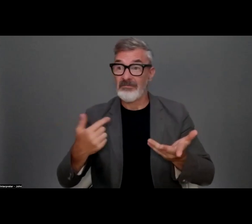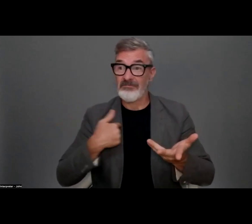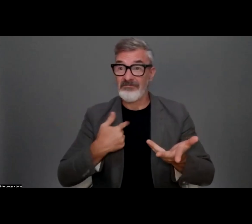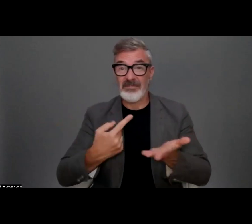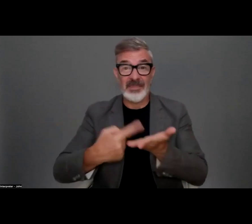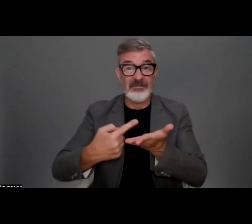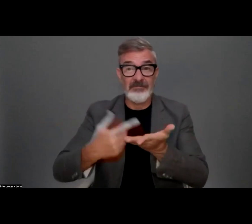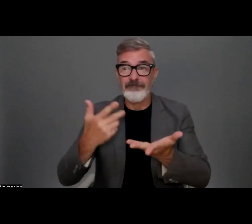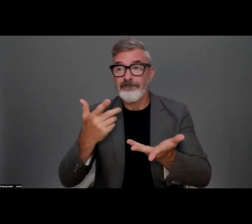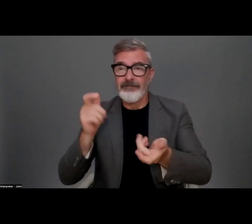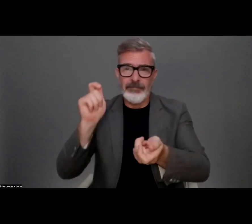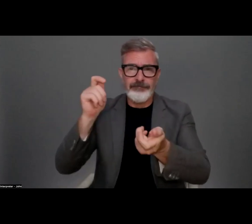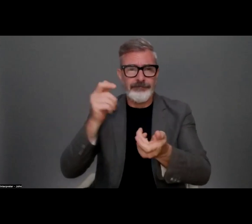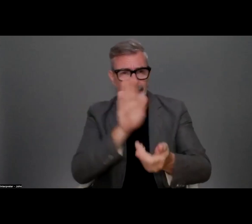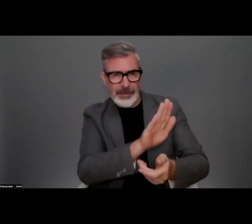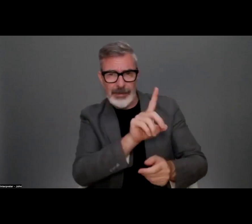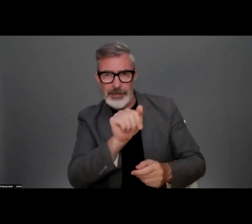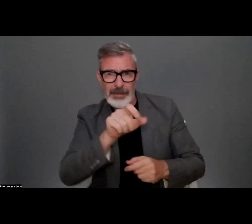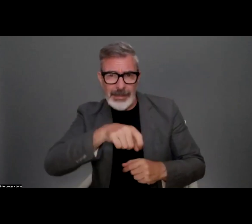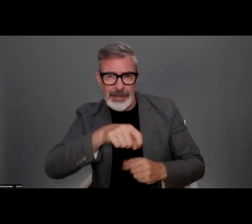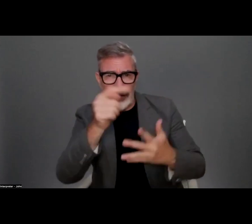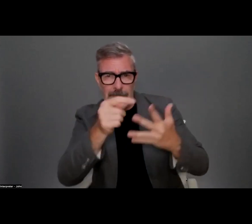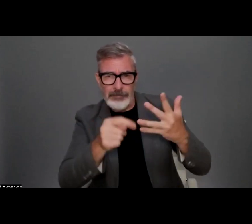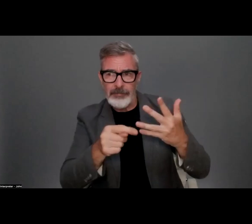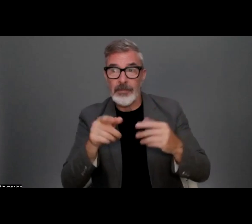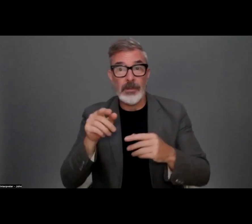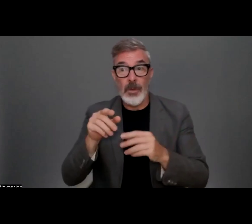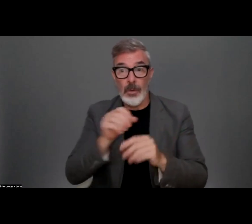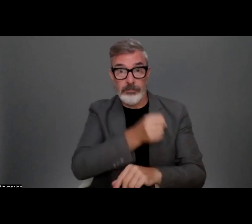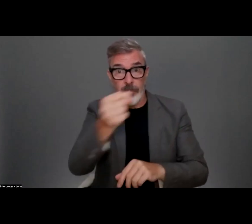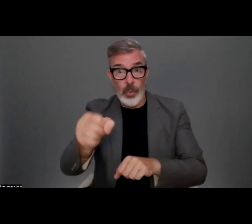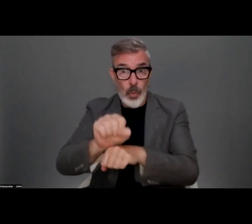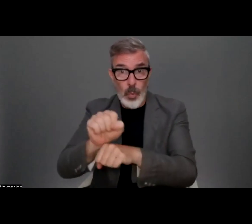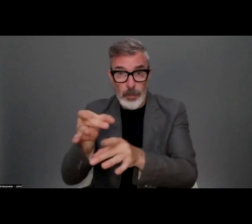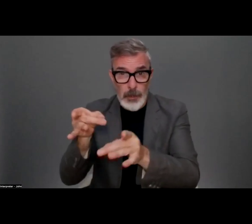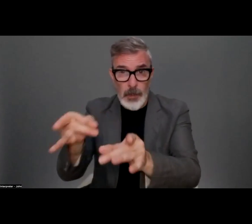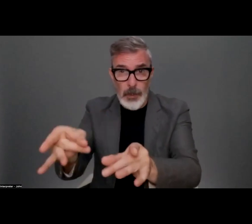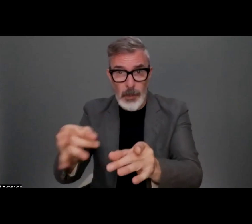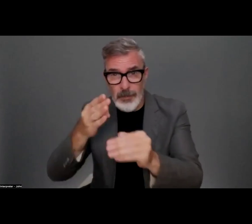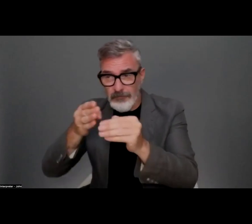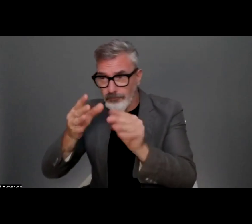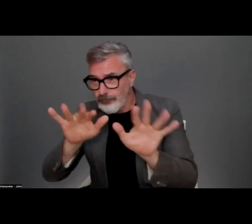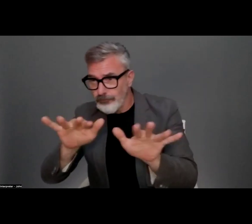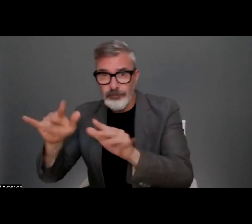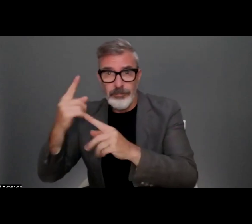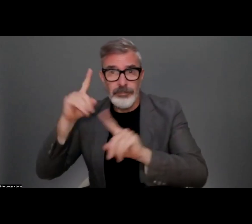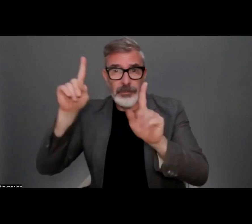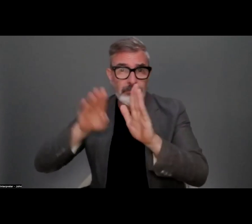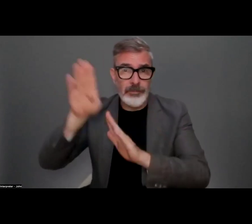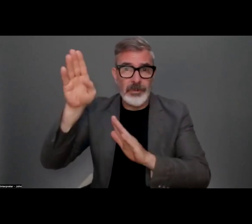and we're also talking about productivity needs. And these are not the same thing. So if we talk about